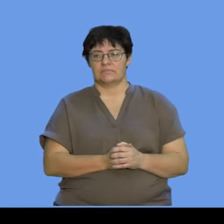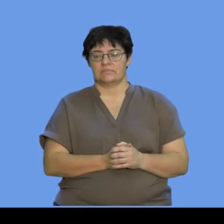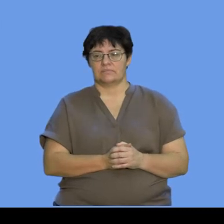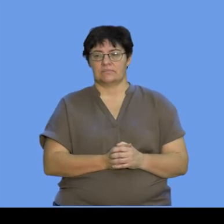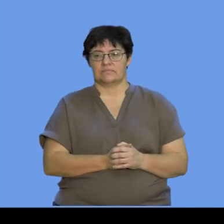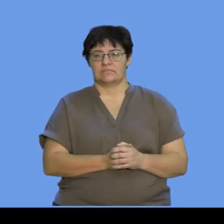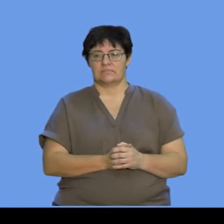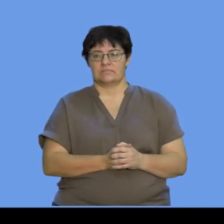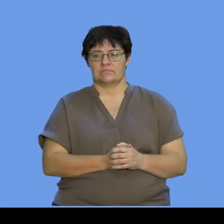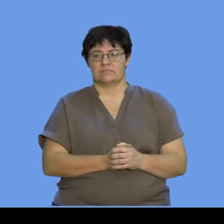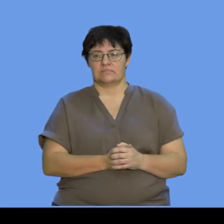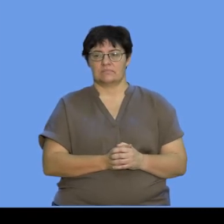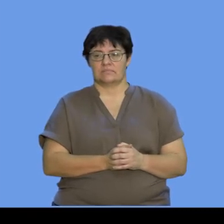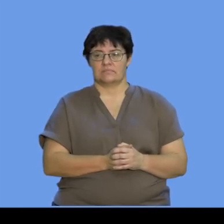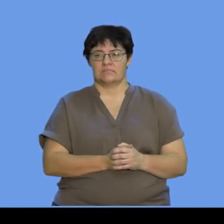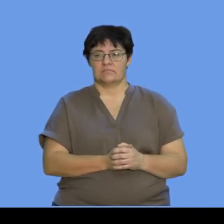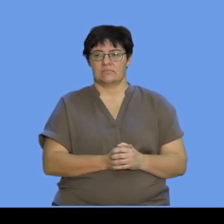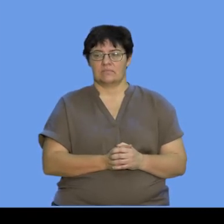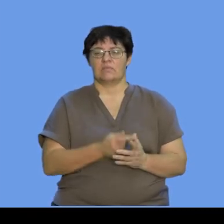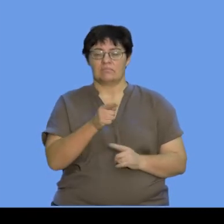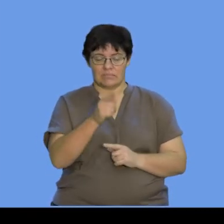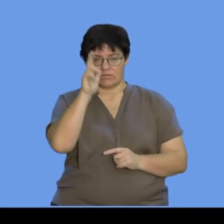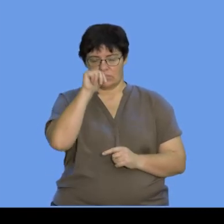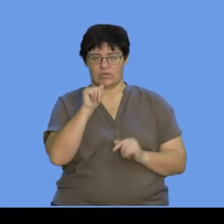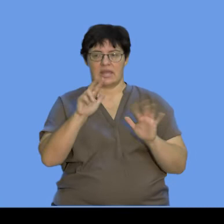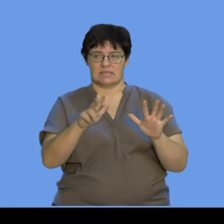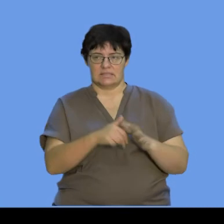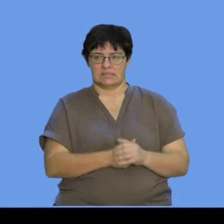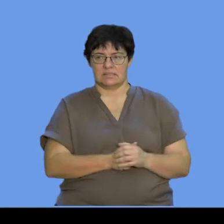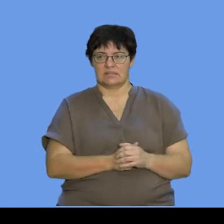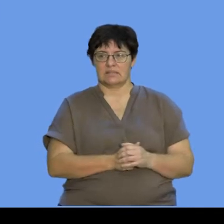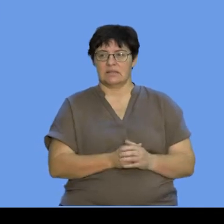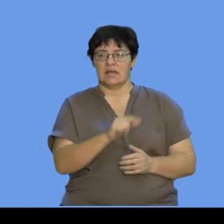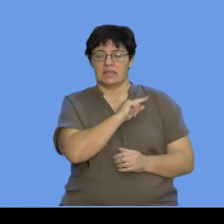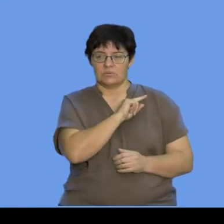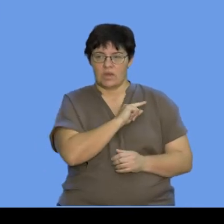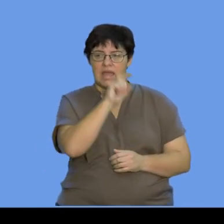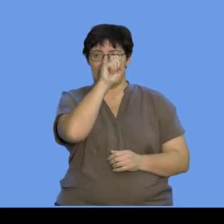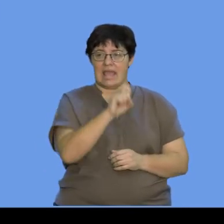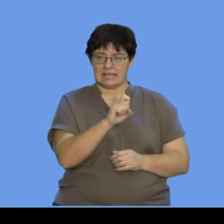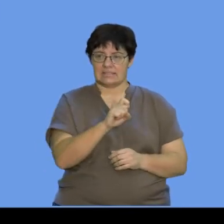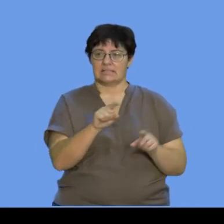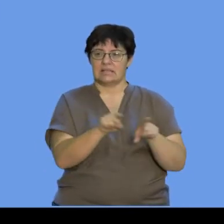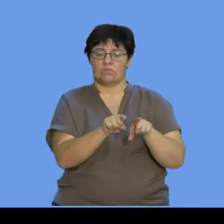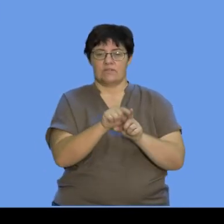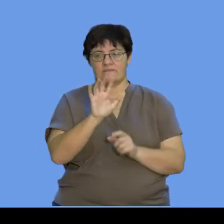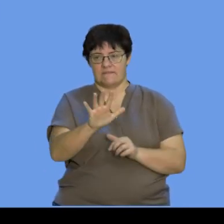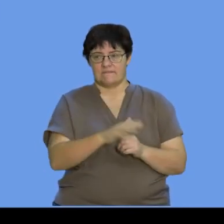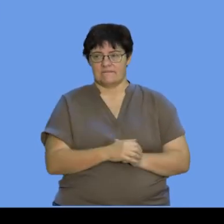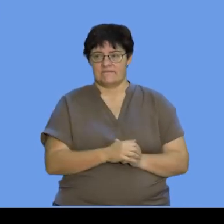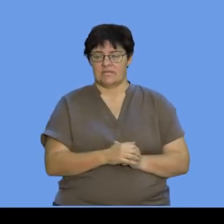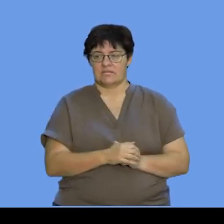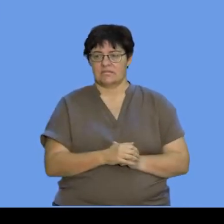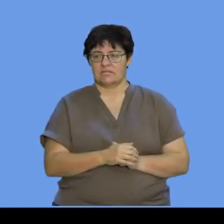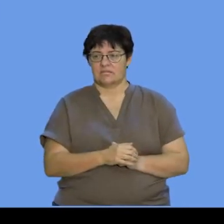So 3 plus the x that I don't know, which is supposed to be equal to 8. Therefore, my x will therefore